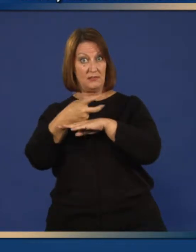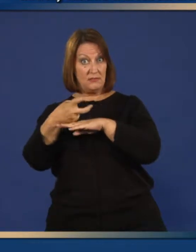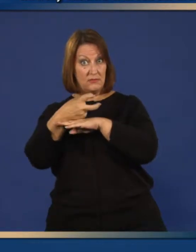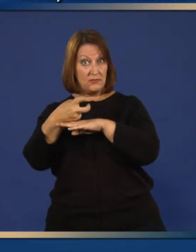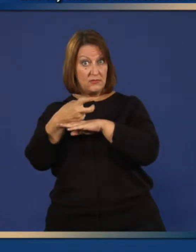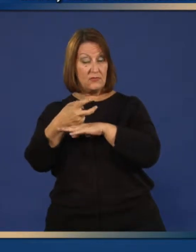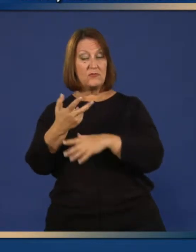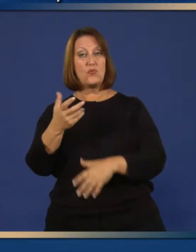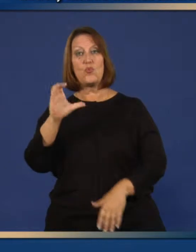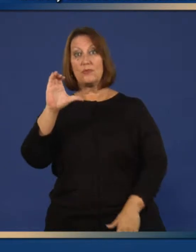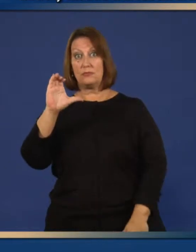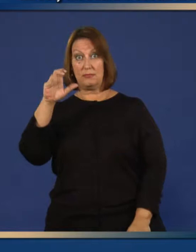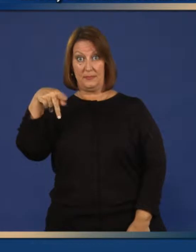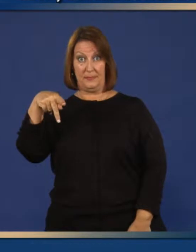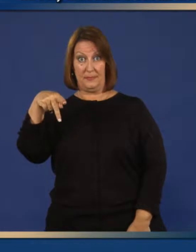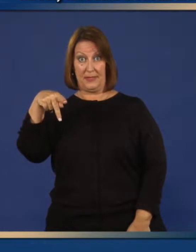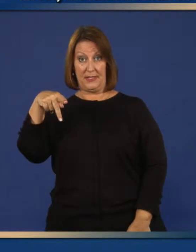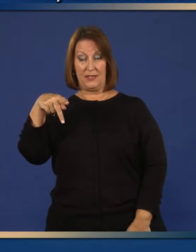palsy